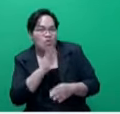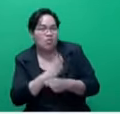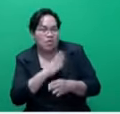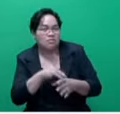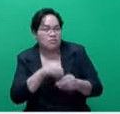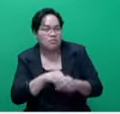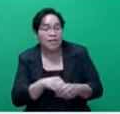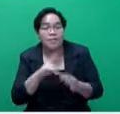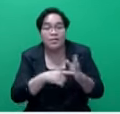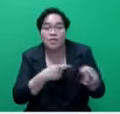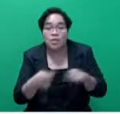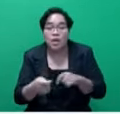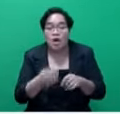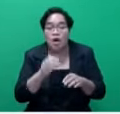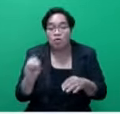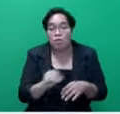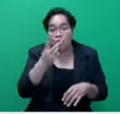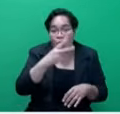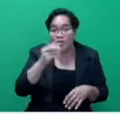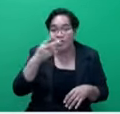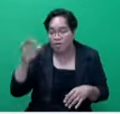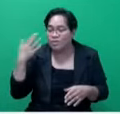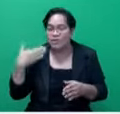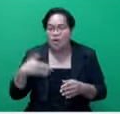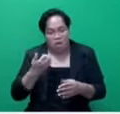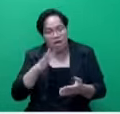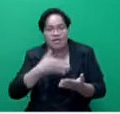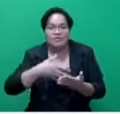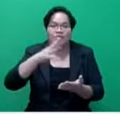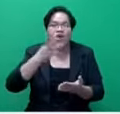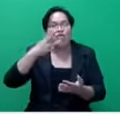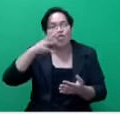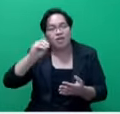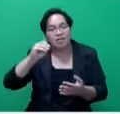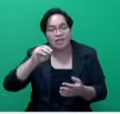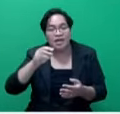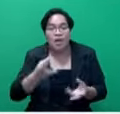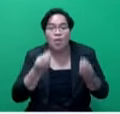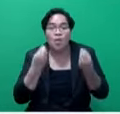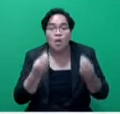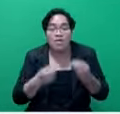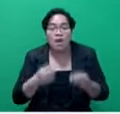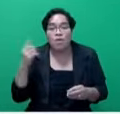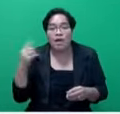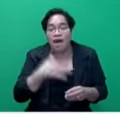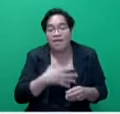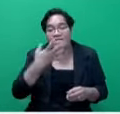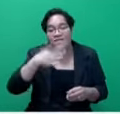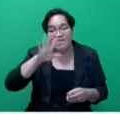October 2020, we have approved 30 major development applications at a value of $154.7